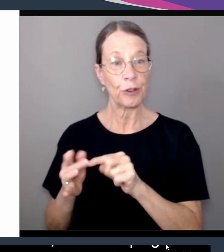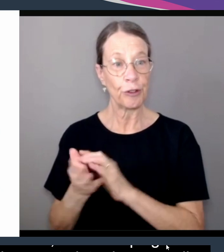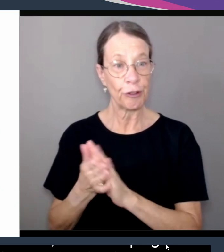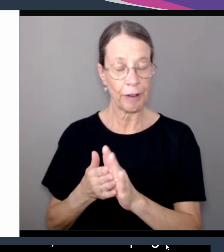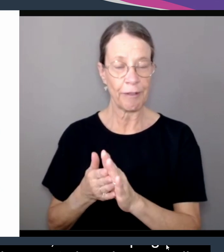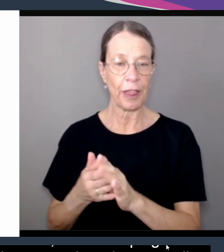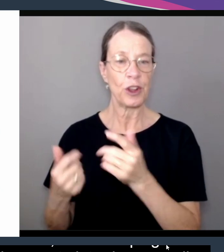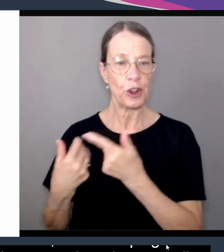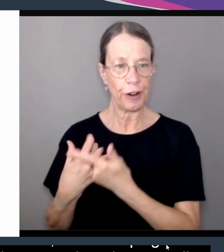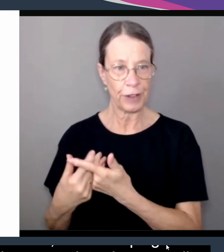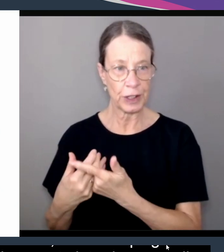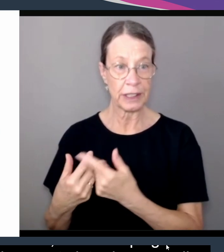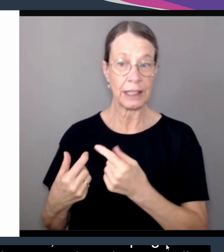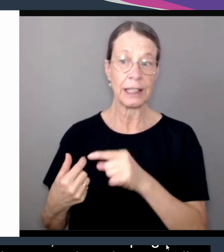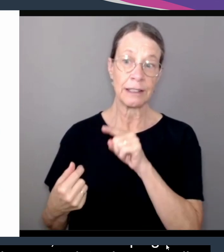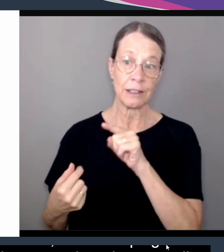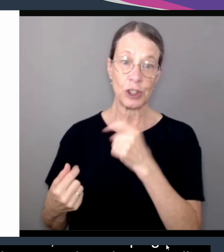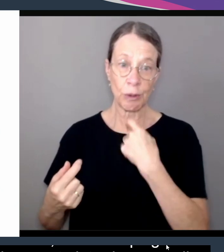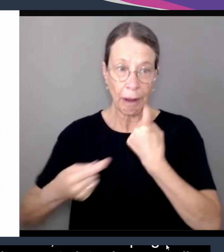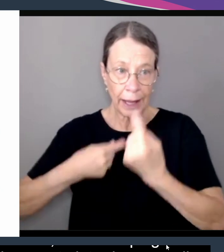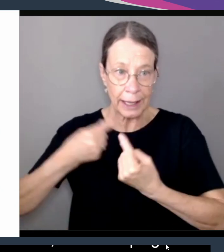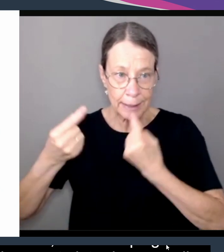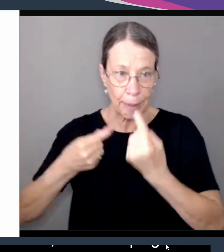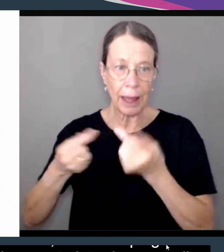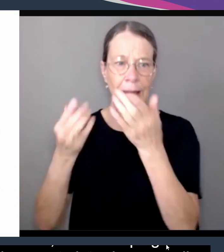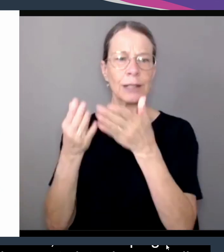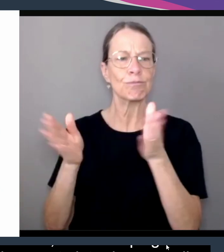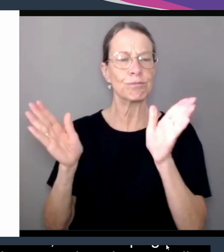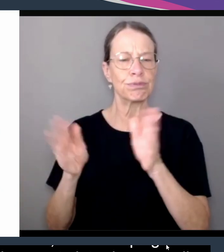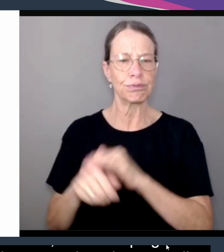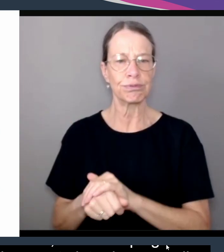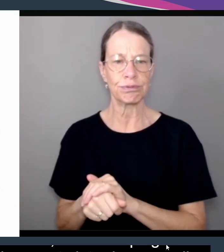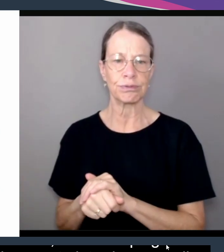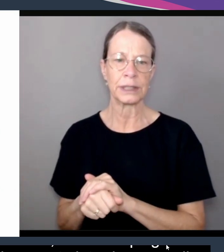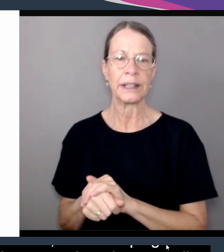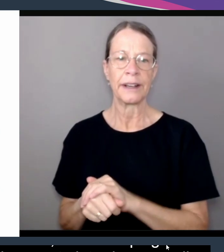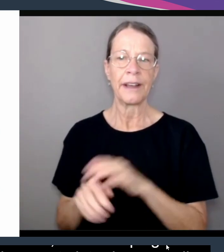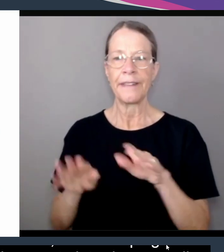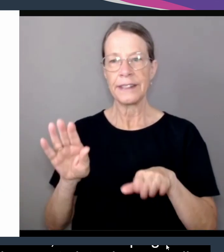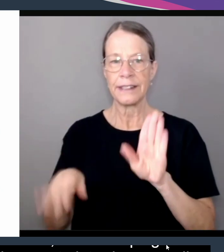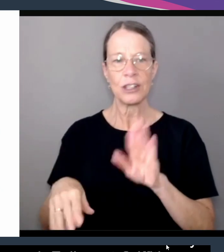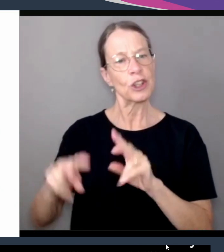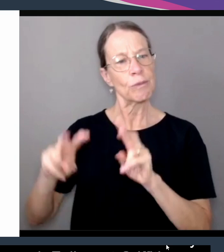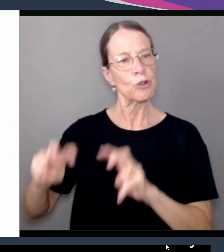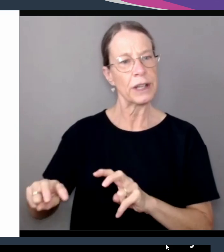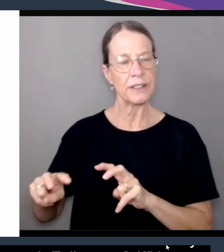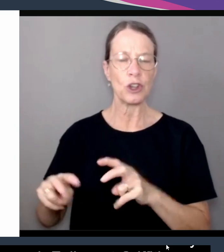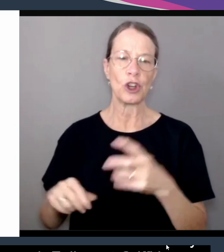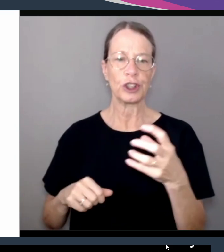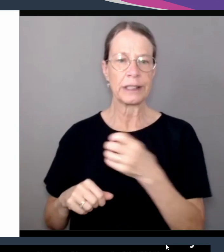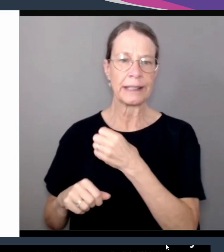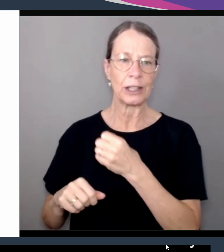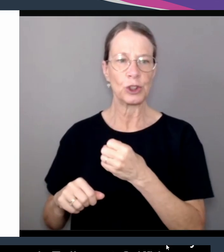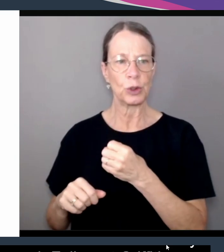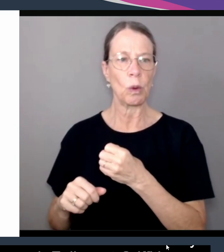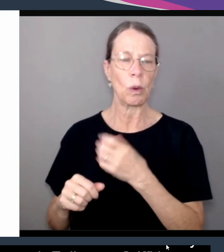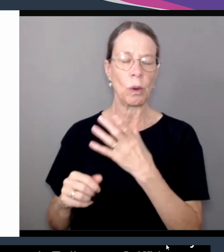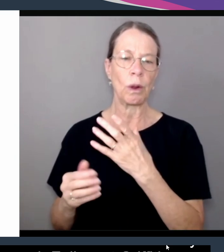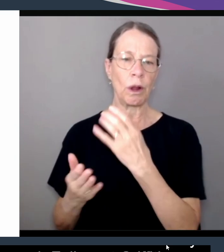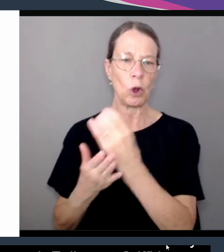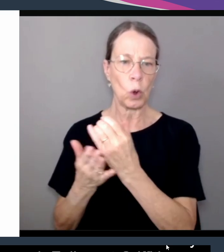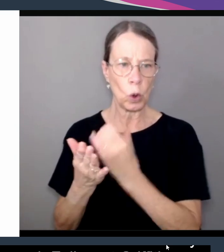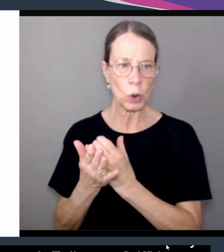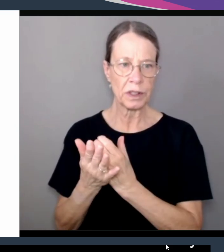the co-design of the Citizen Researcher Essential course that has been co-designed with people with